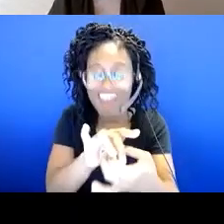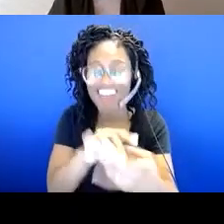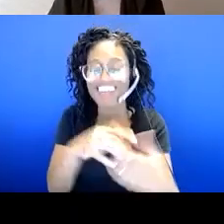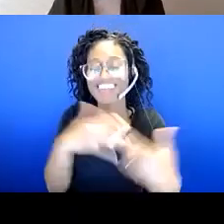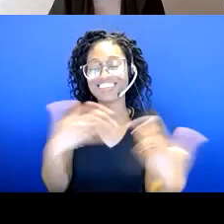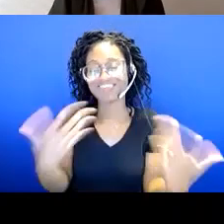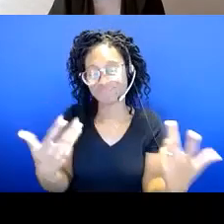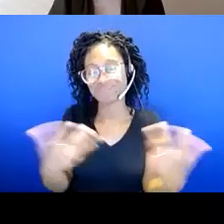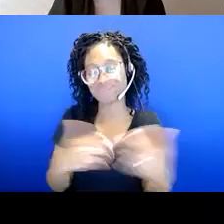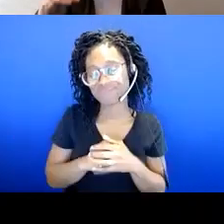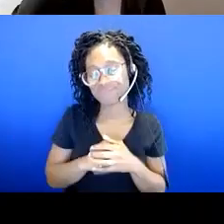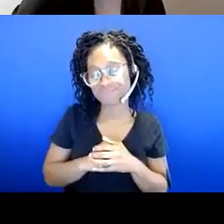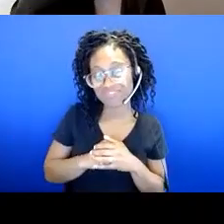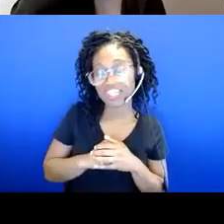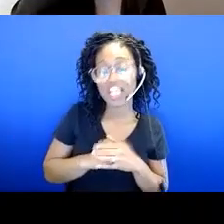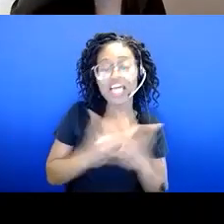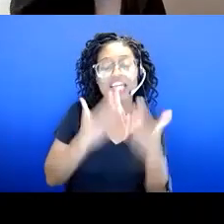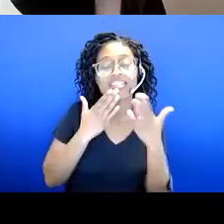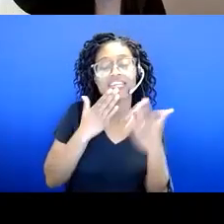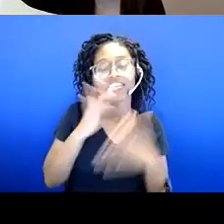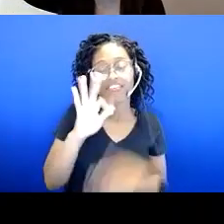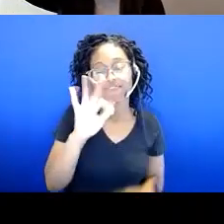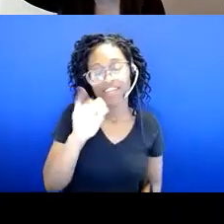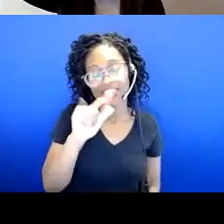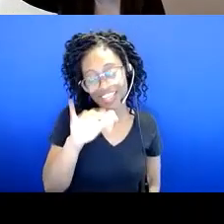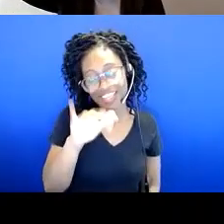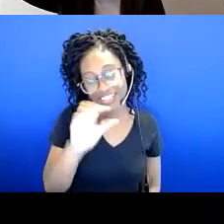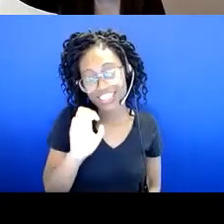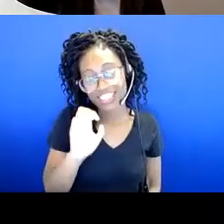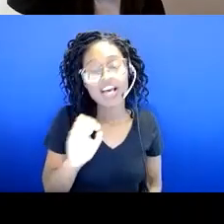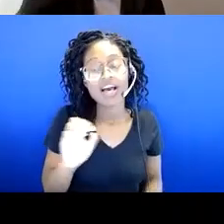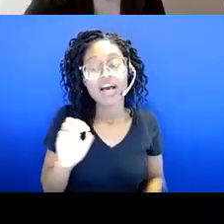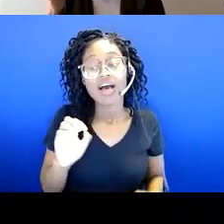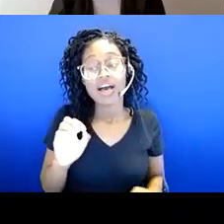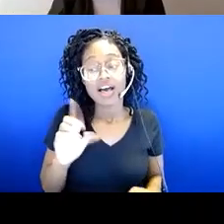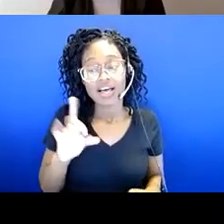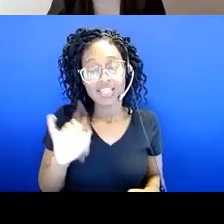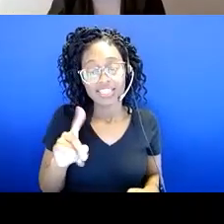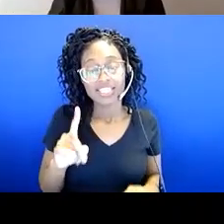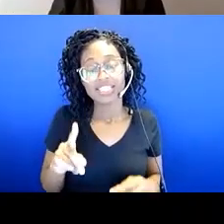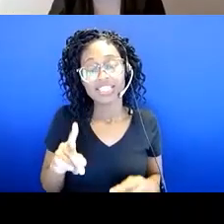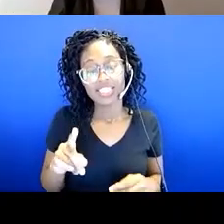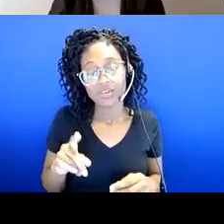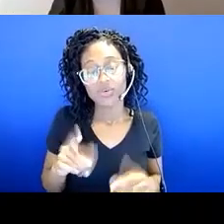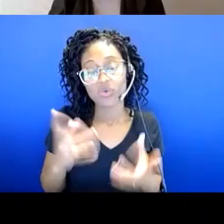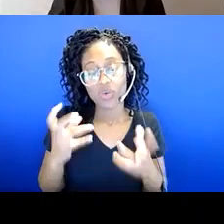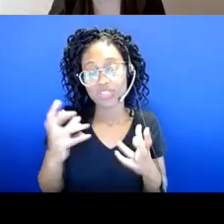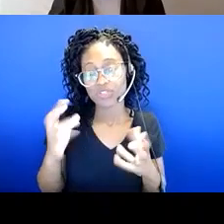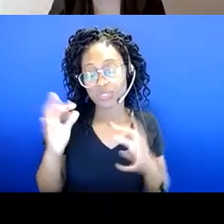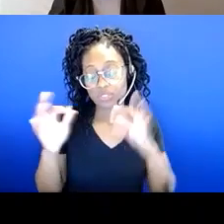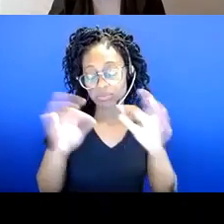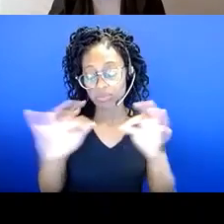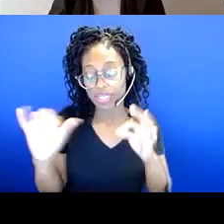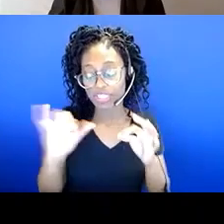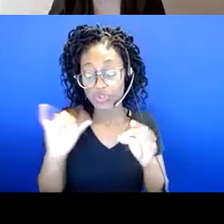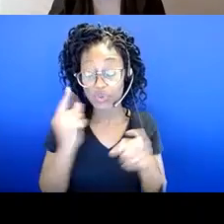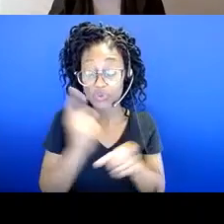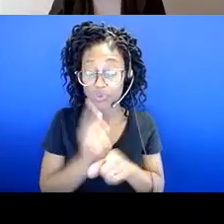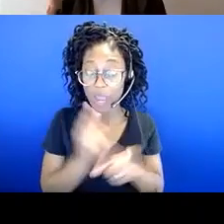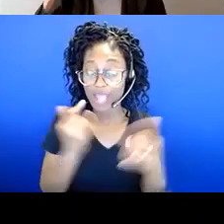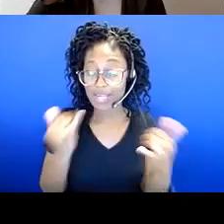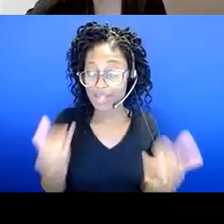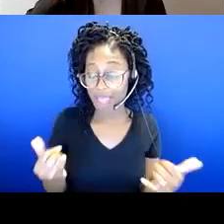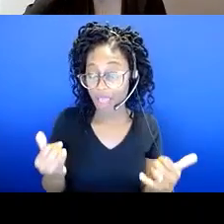Yeah, thanks for that, Felice. And I want to add another piece that we're working on, which is that right now, in order